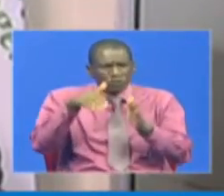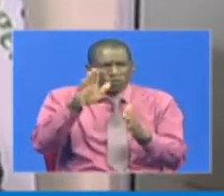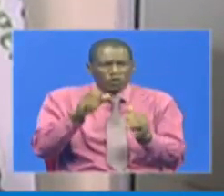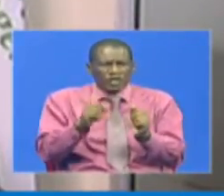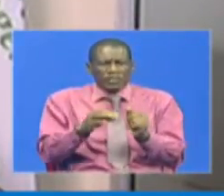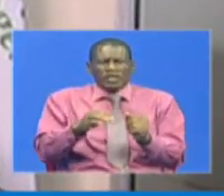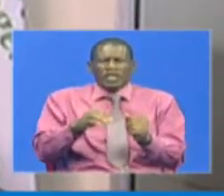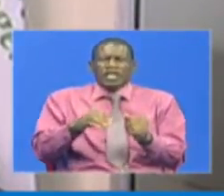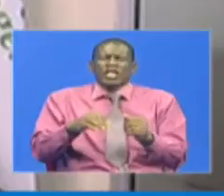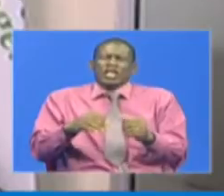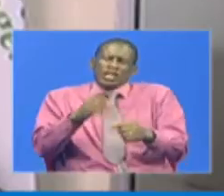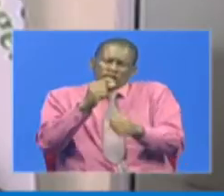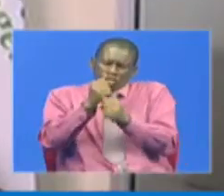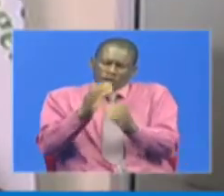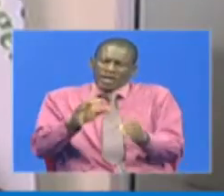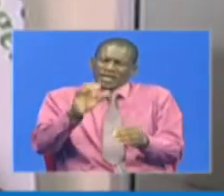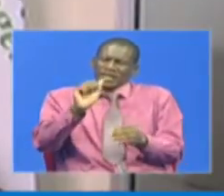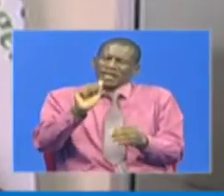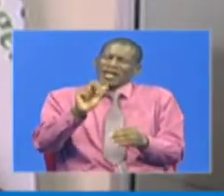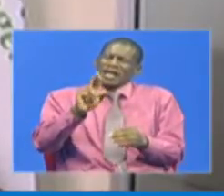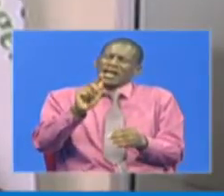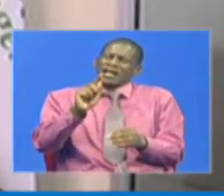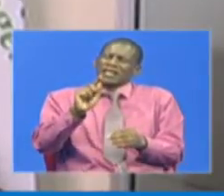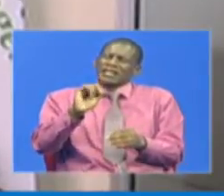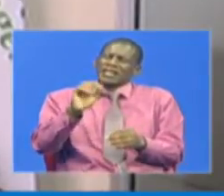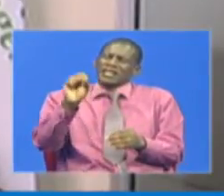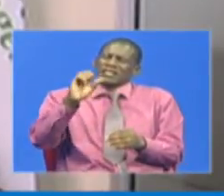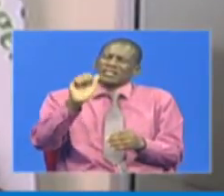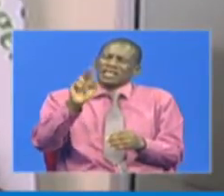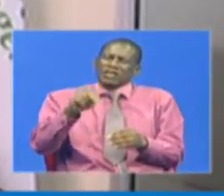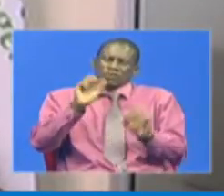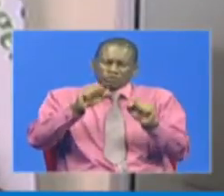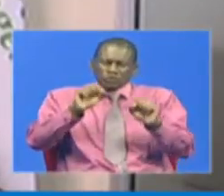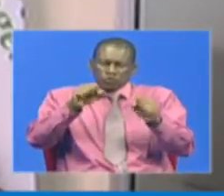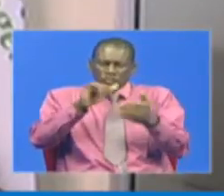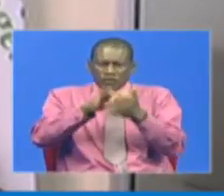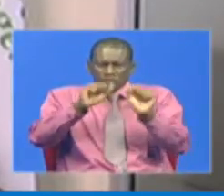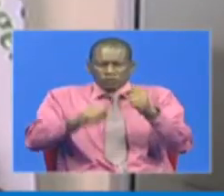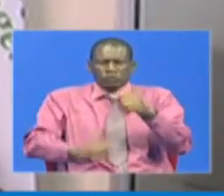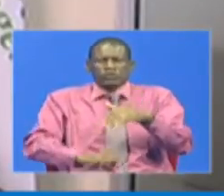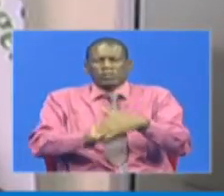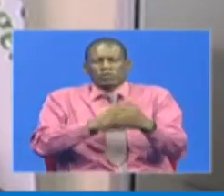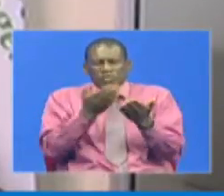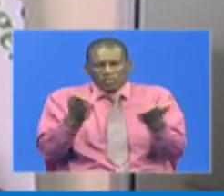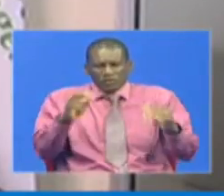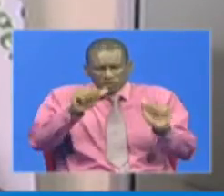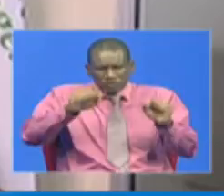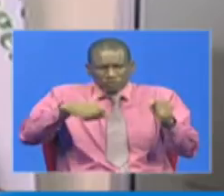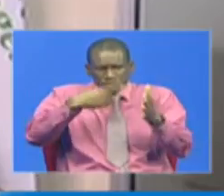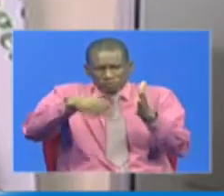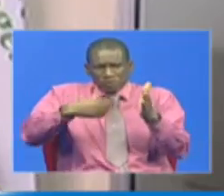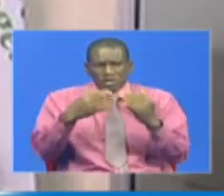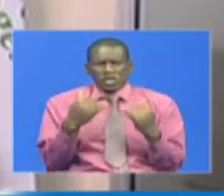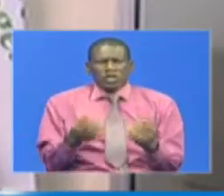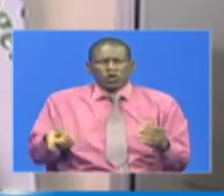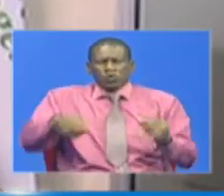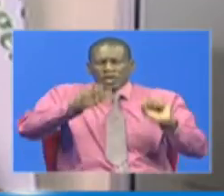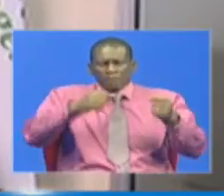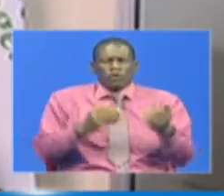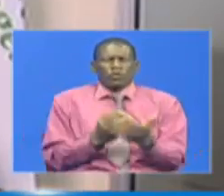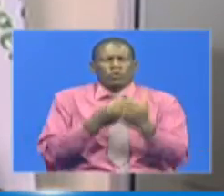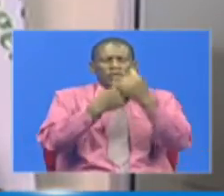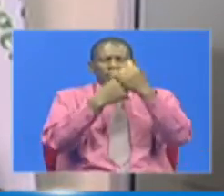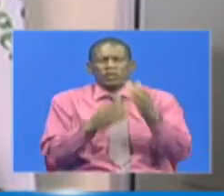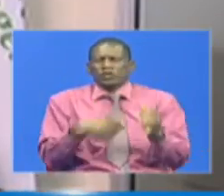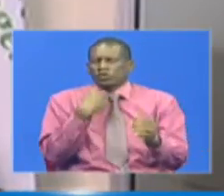so that they can be, we can be able to support them with the products that they are able to manufacture. So therefore, we are able, through the partnerships we have